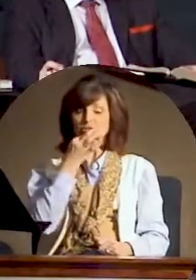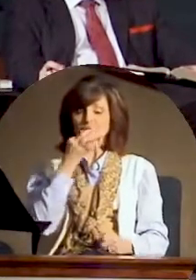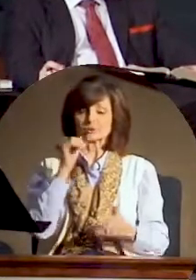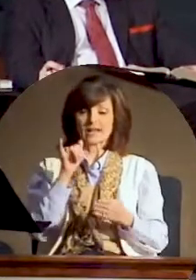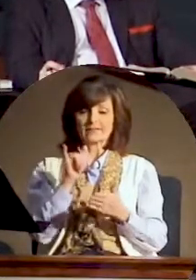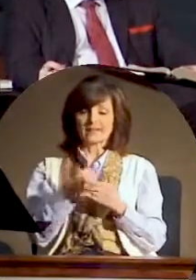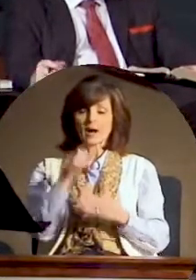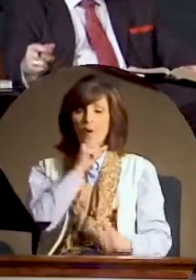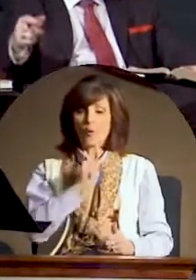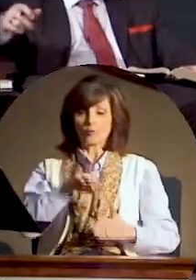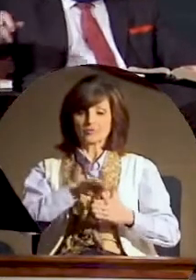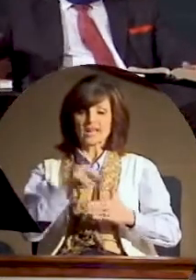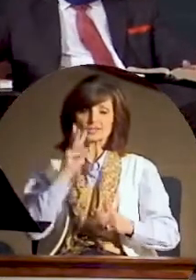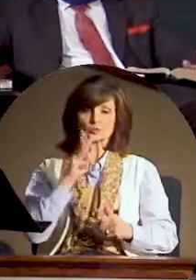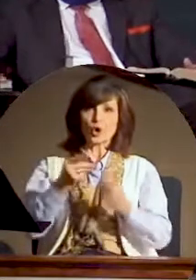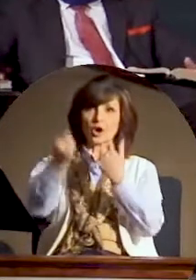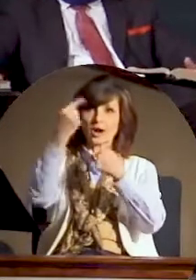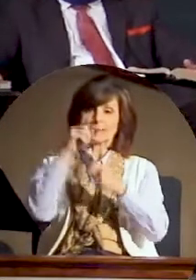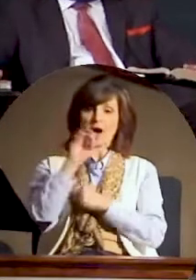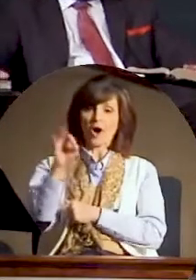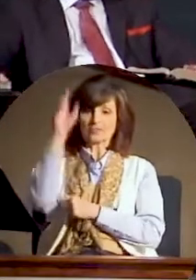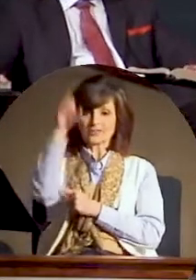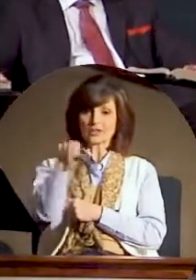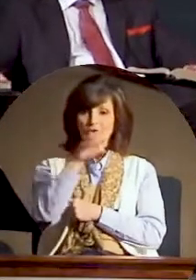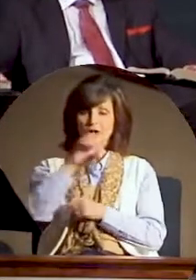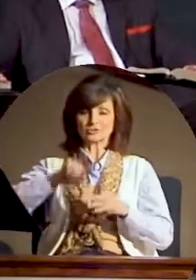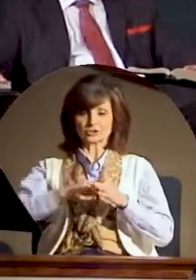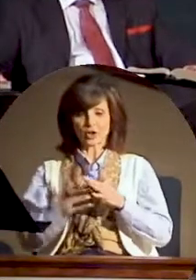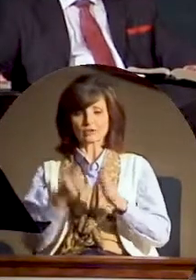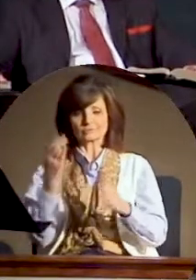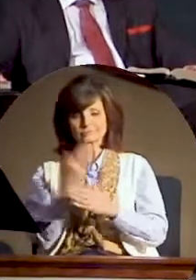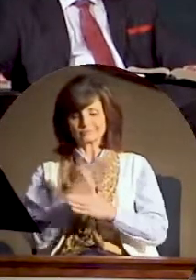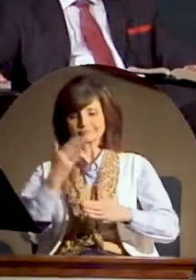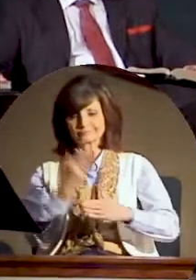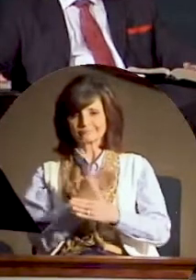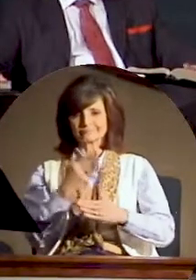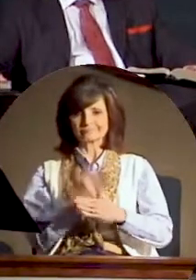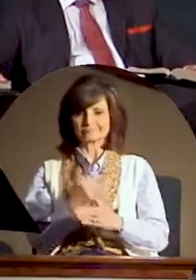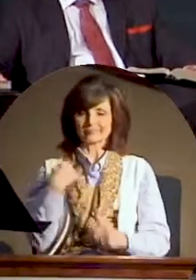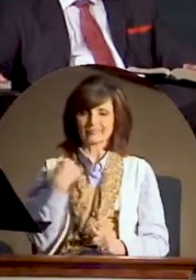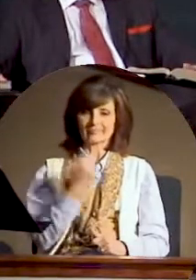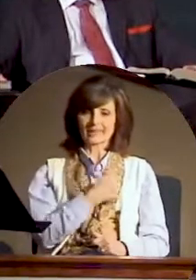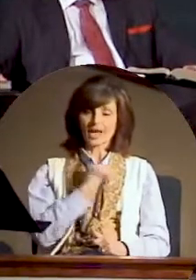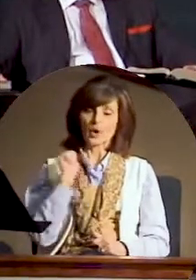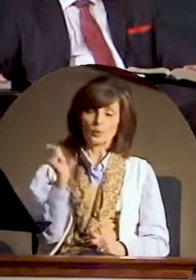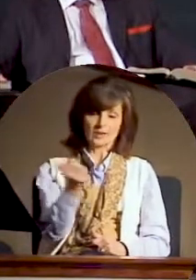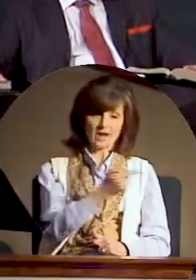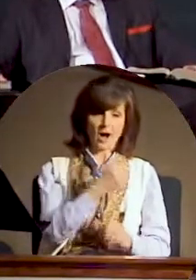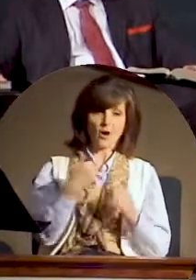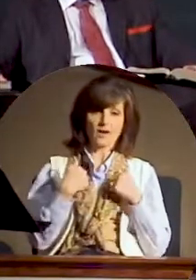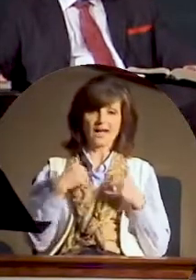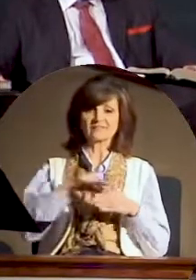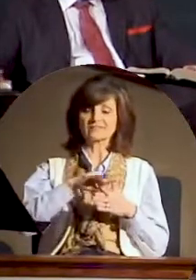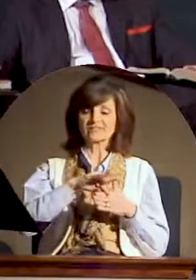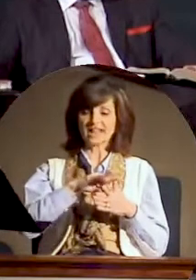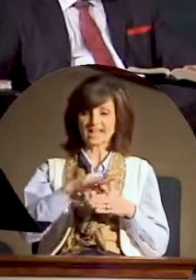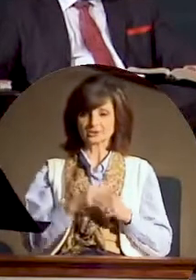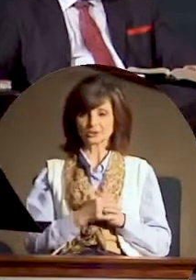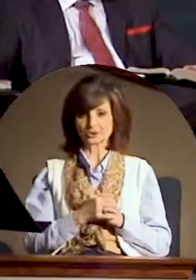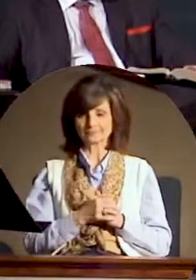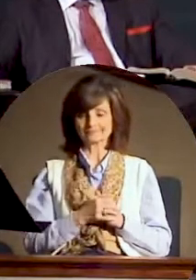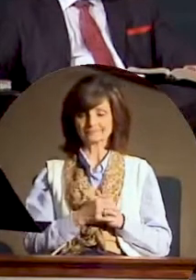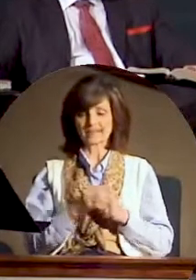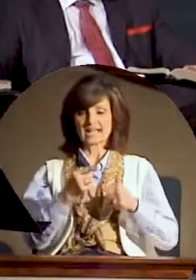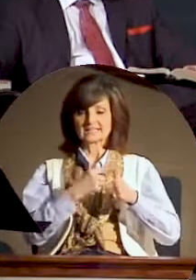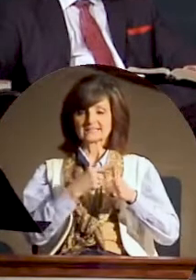off that cross and start trying to give you trouble again. But we all got the flesh. So we have the